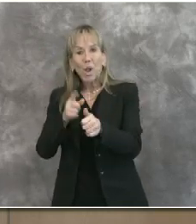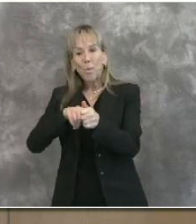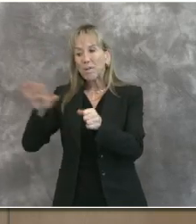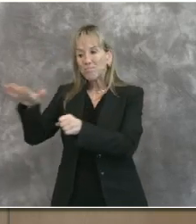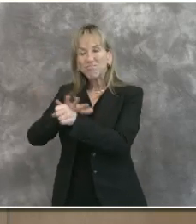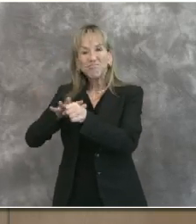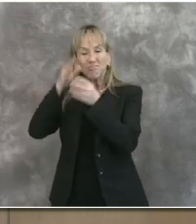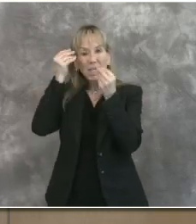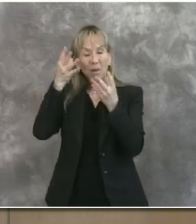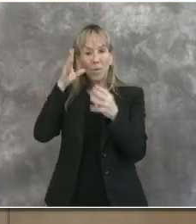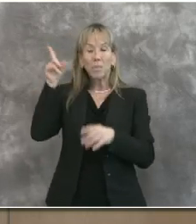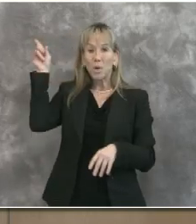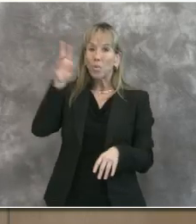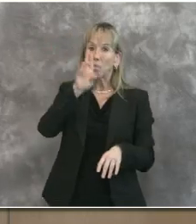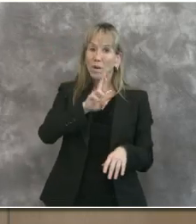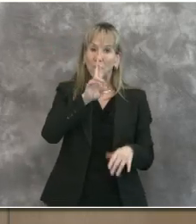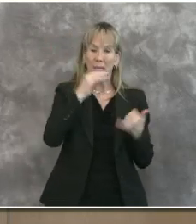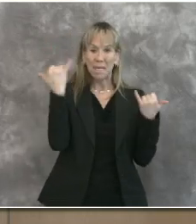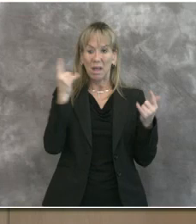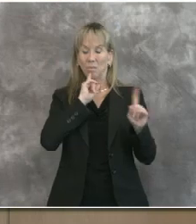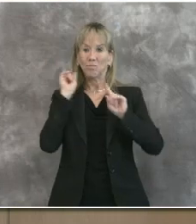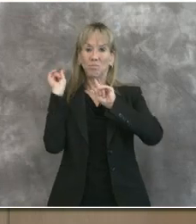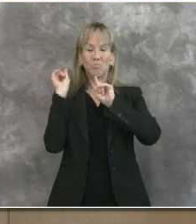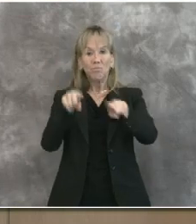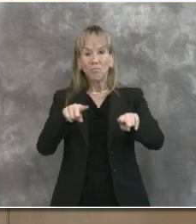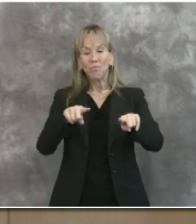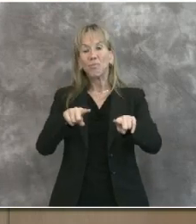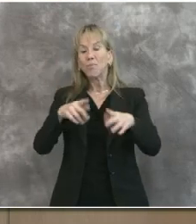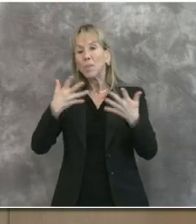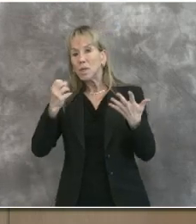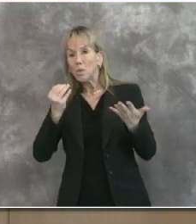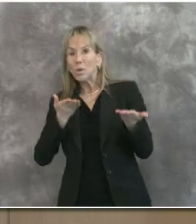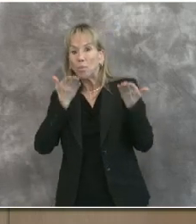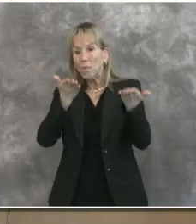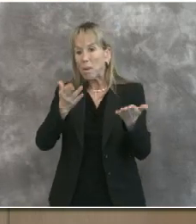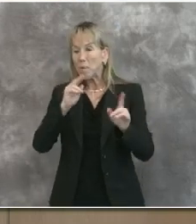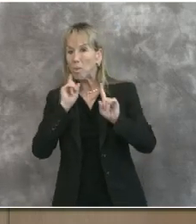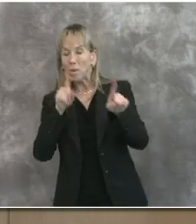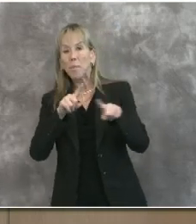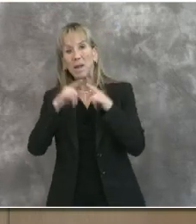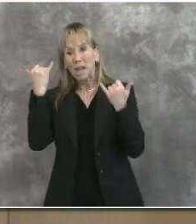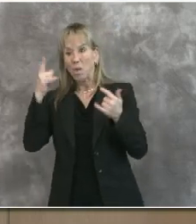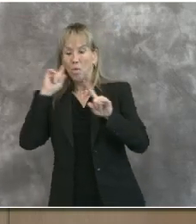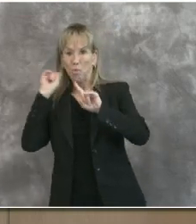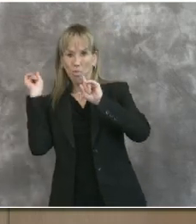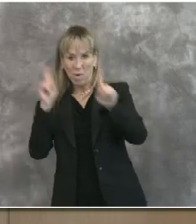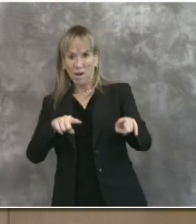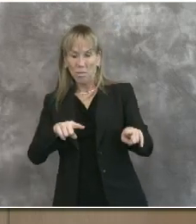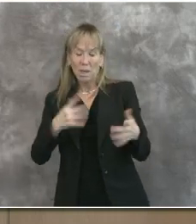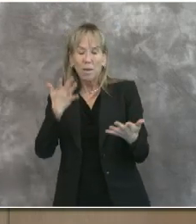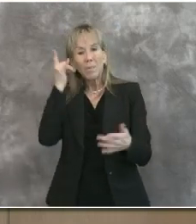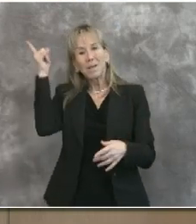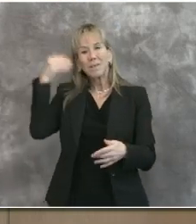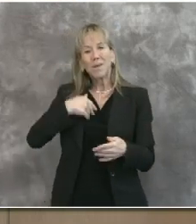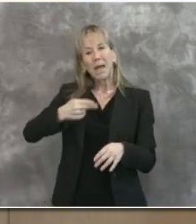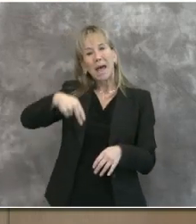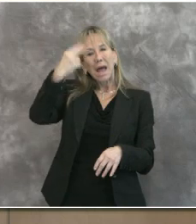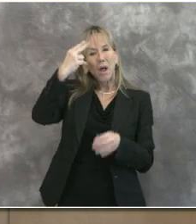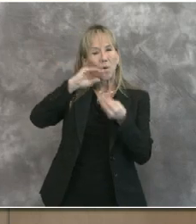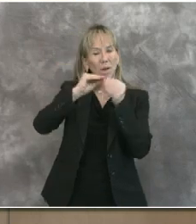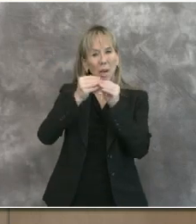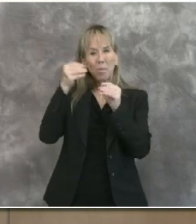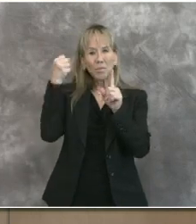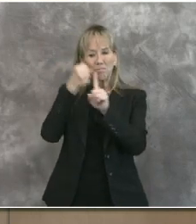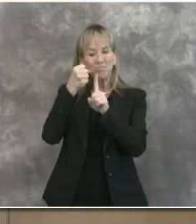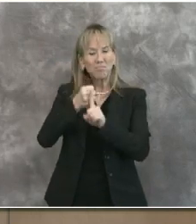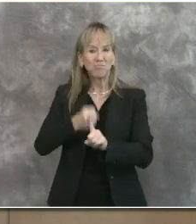they've had a lot of cases in Riverside County. I believe their rates are higher than ours. So again, each individual